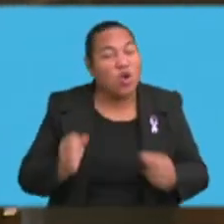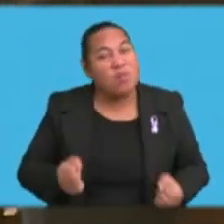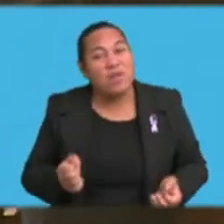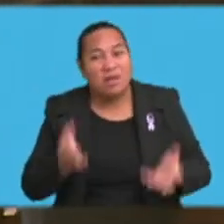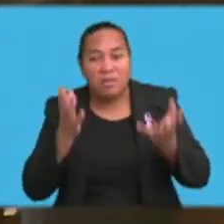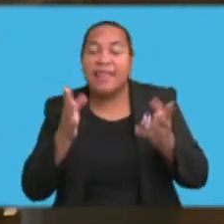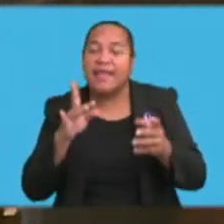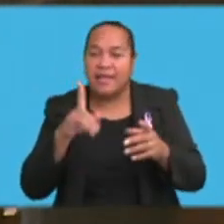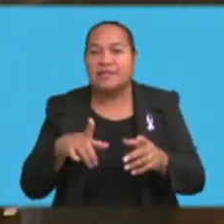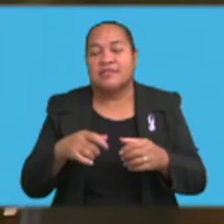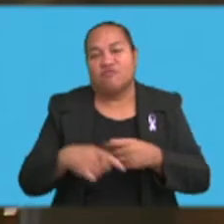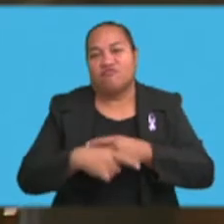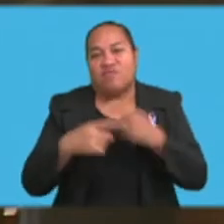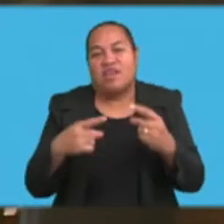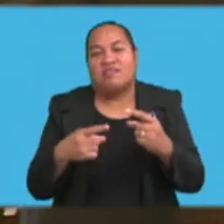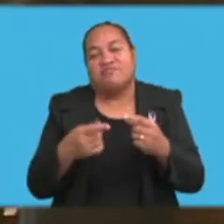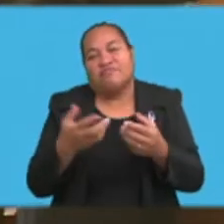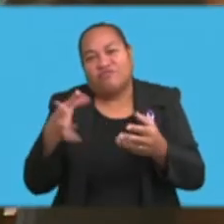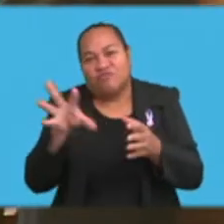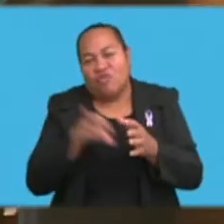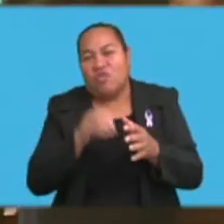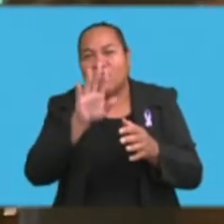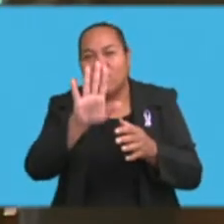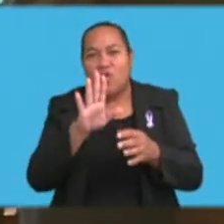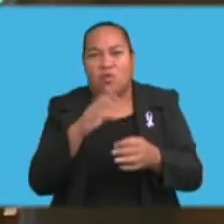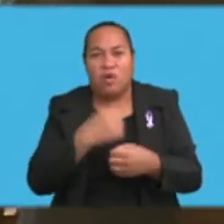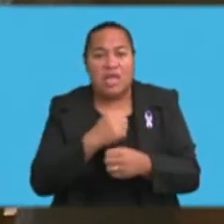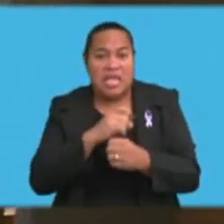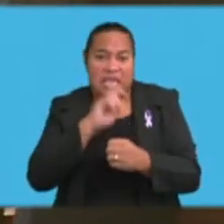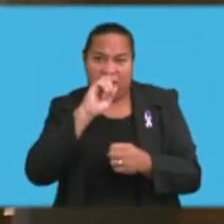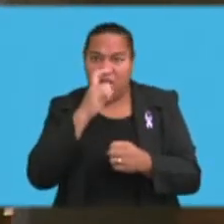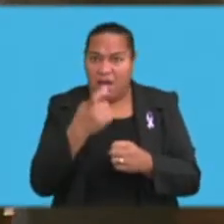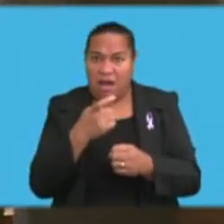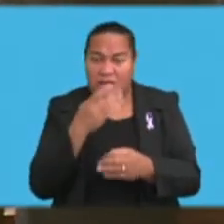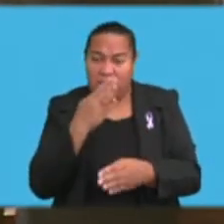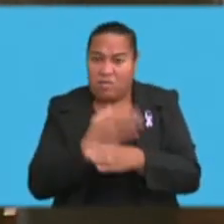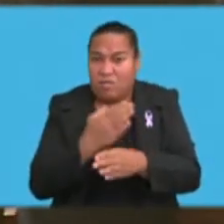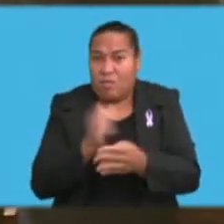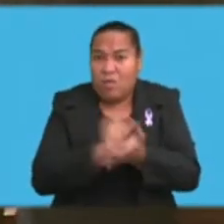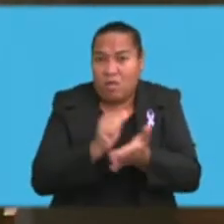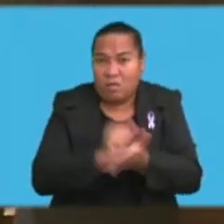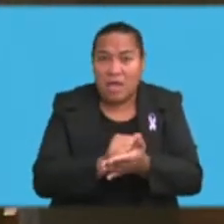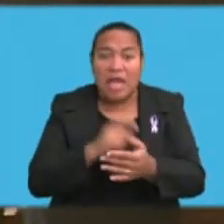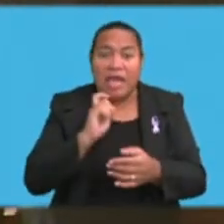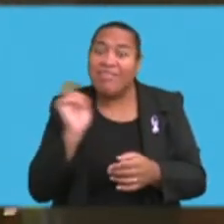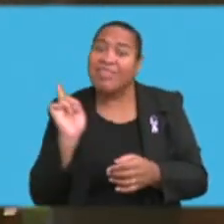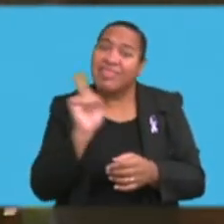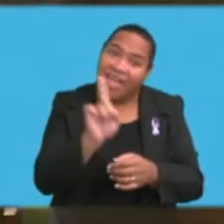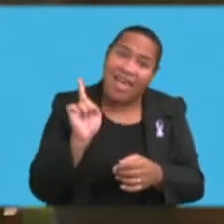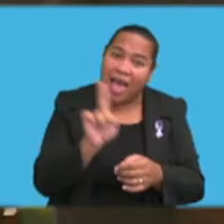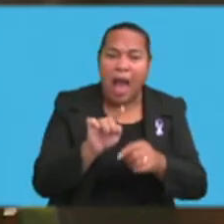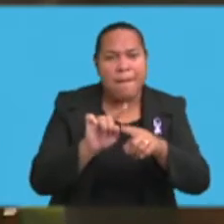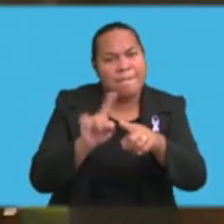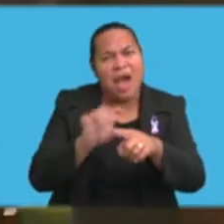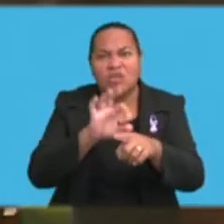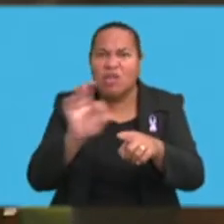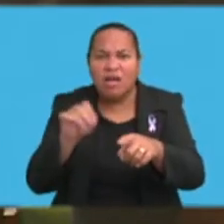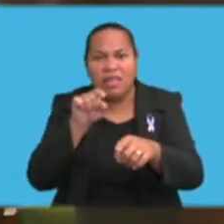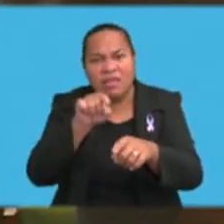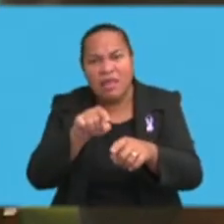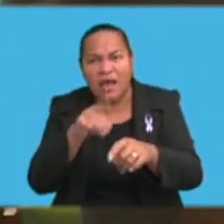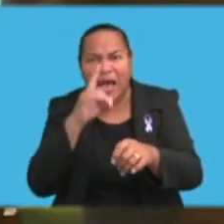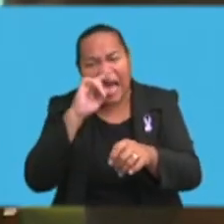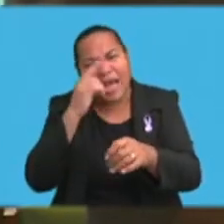the greatest source of your productivity. If they are not fully functional, if they're there but they're not there, you're not going to get the optimal output